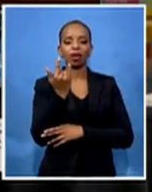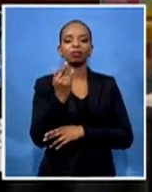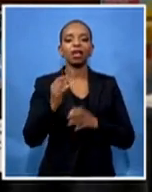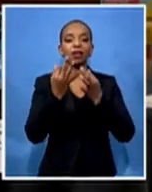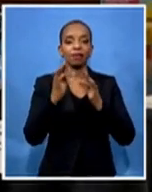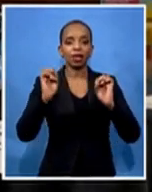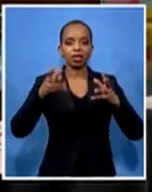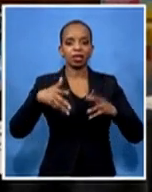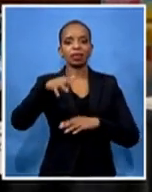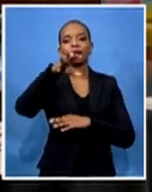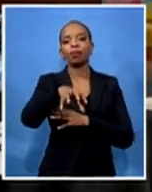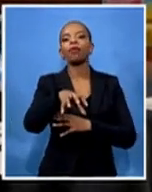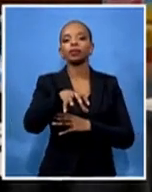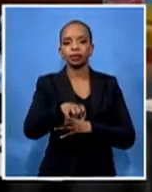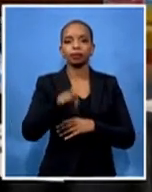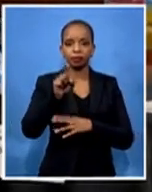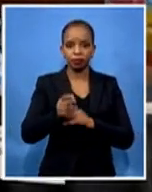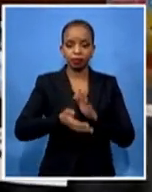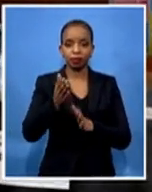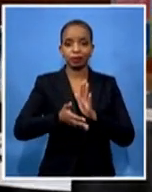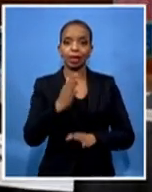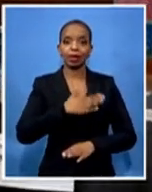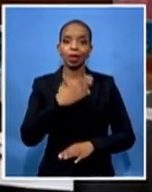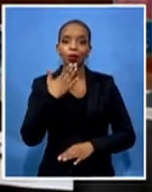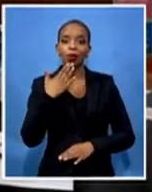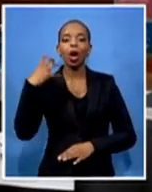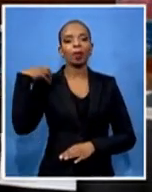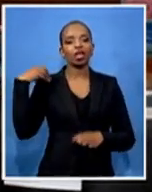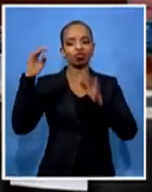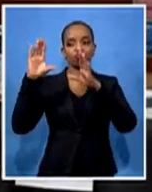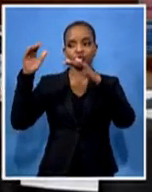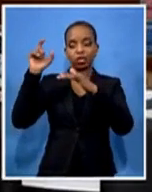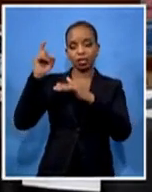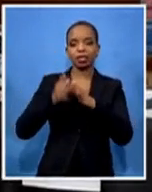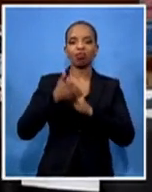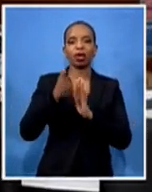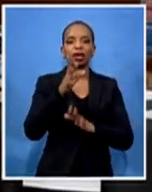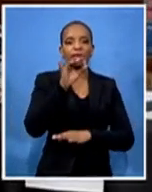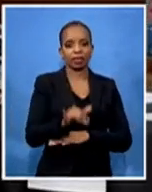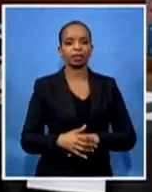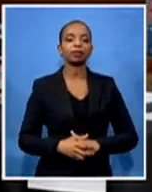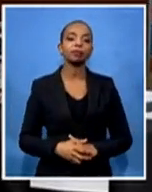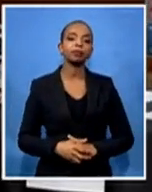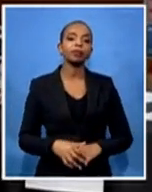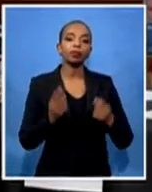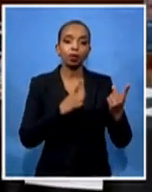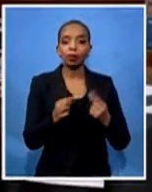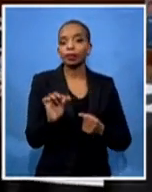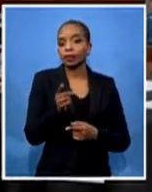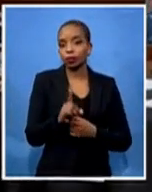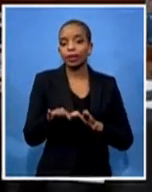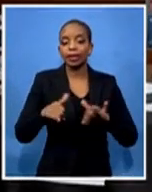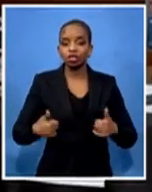ministry. Now, what we have done, and with also identifying the challenges of COVID, is that we found kids in